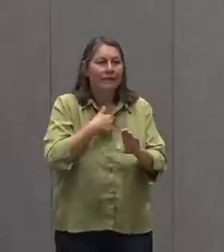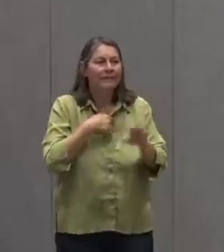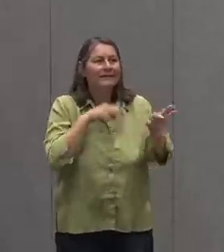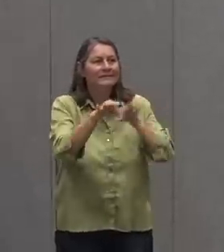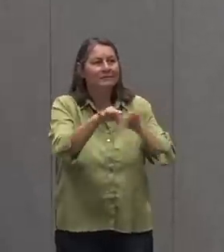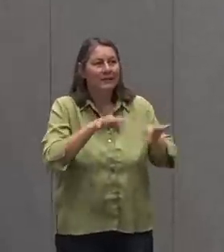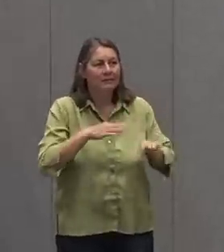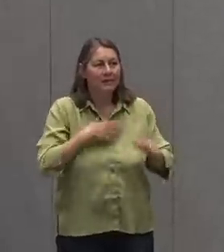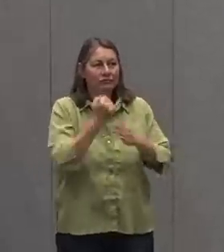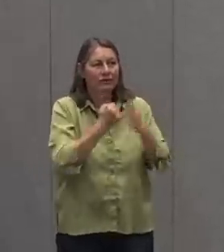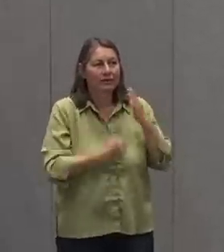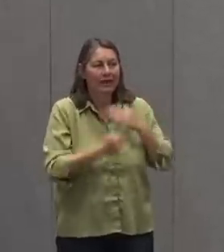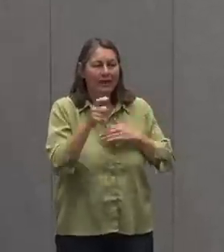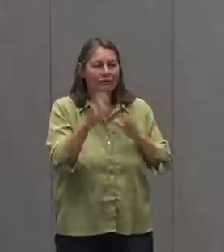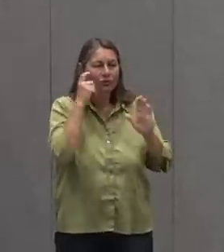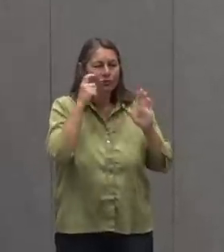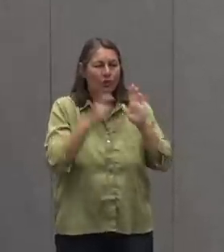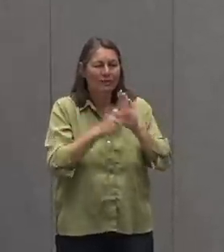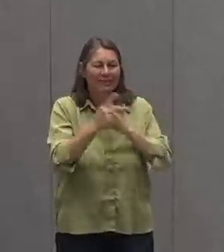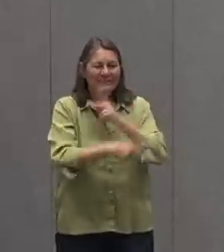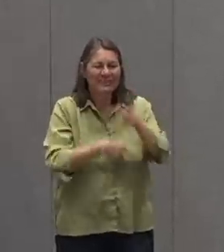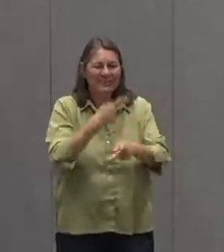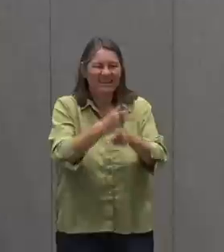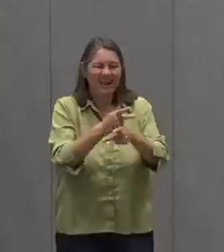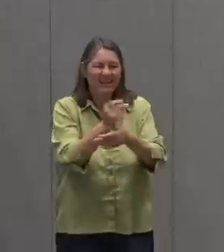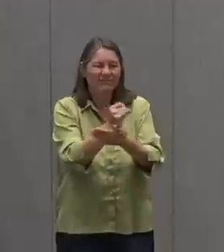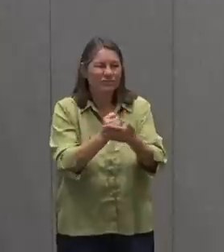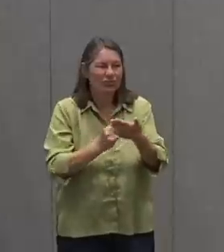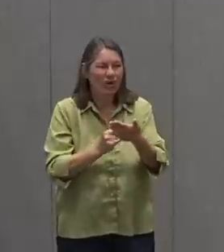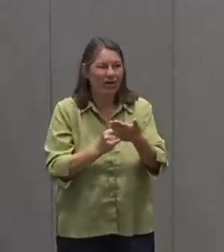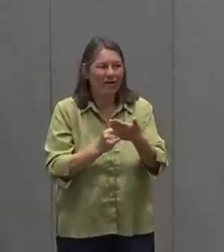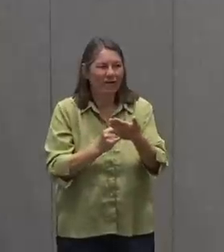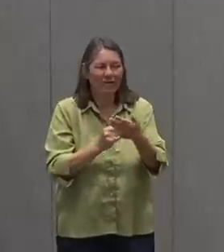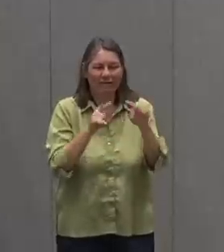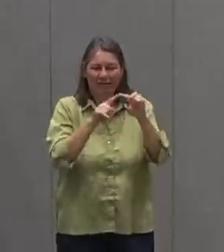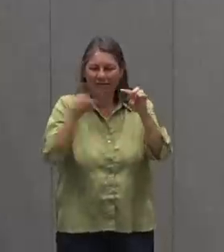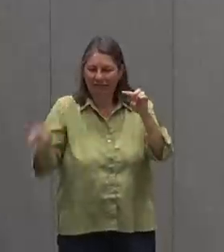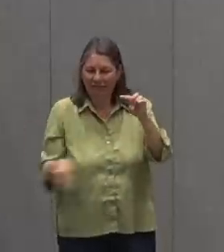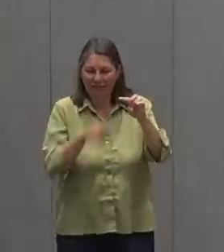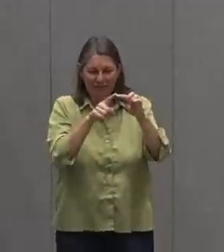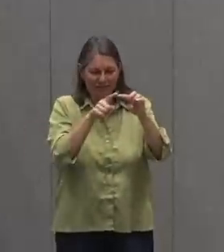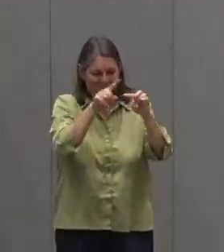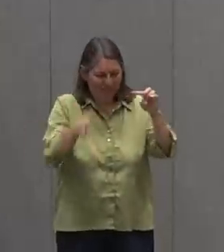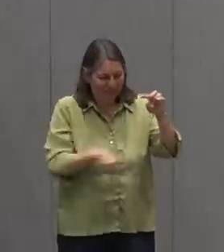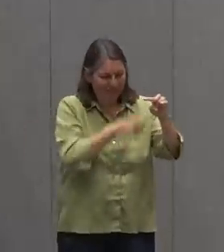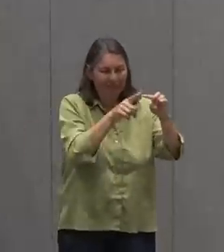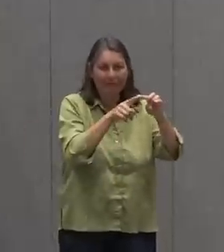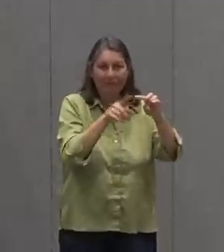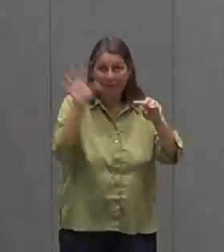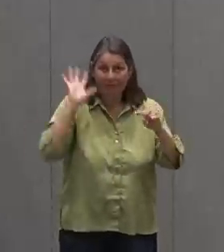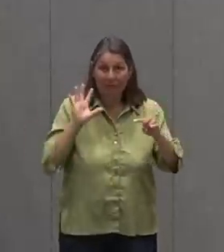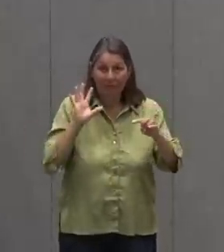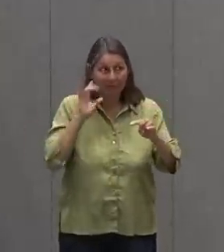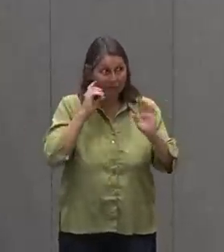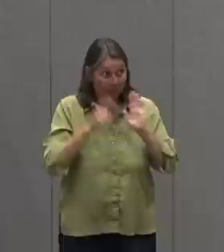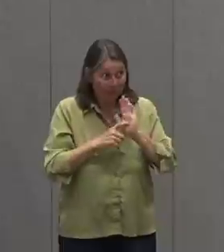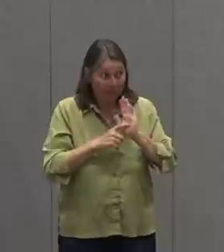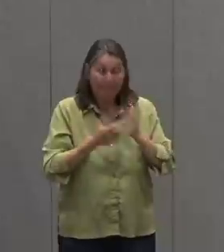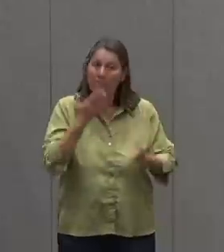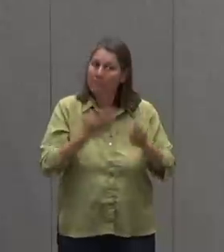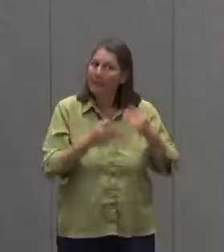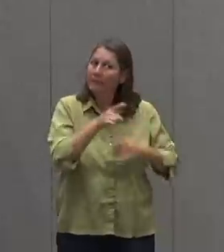here. How many of you have ever seen this kind of a diagram before? Oh, maybe you